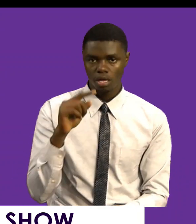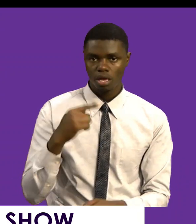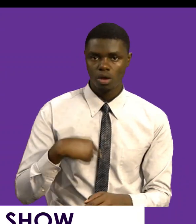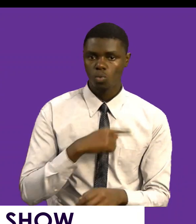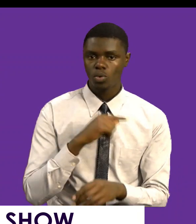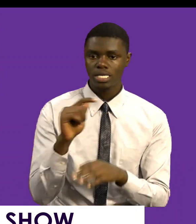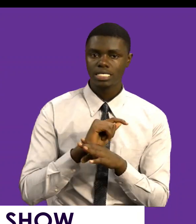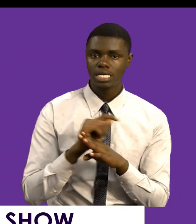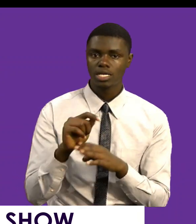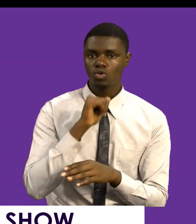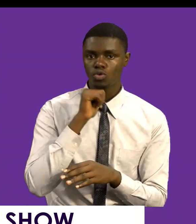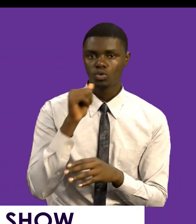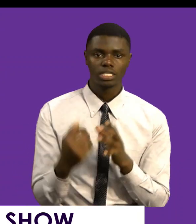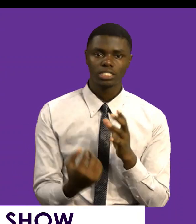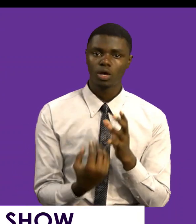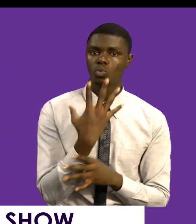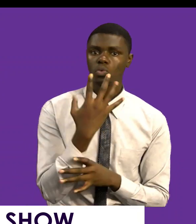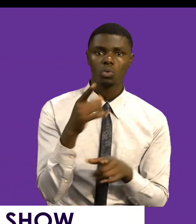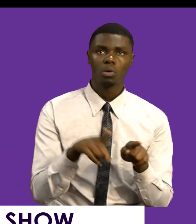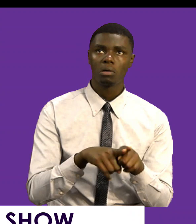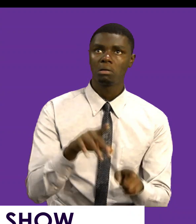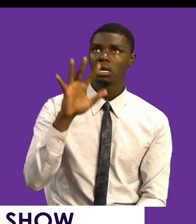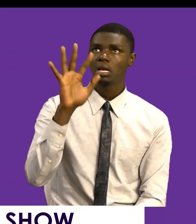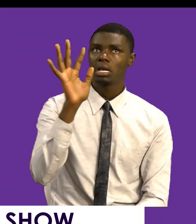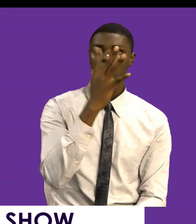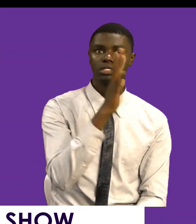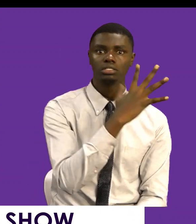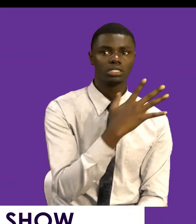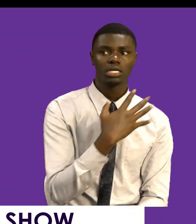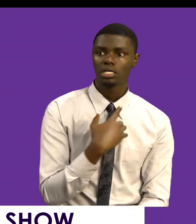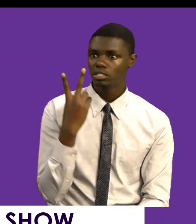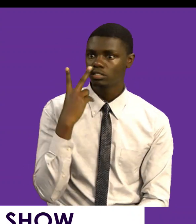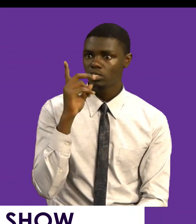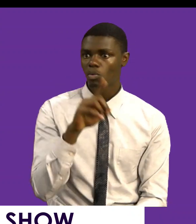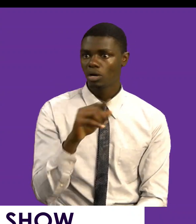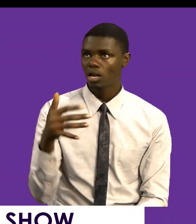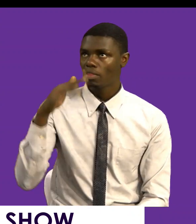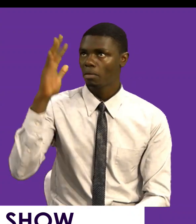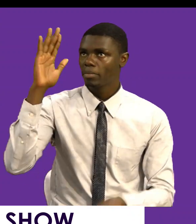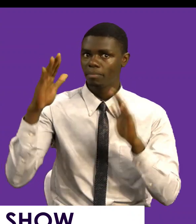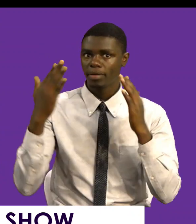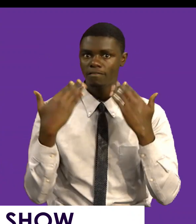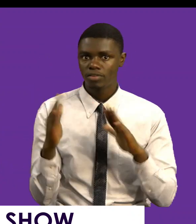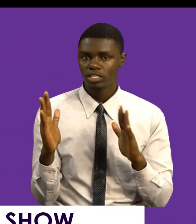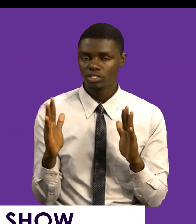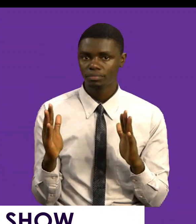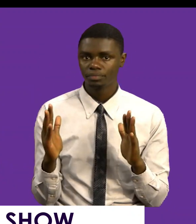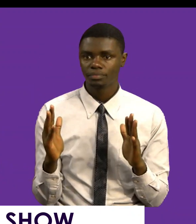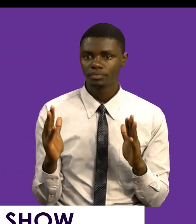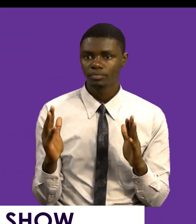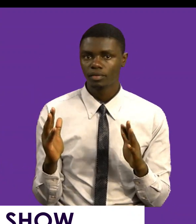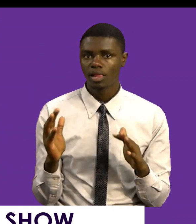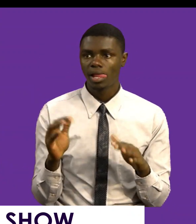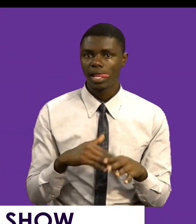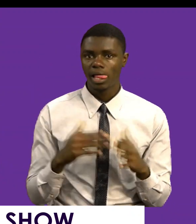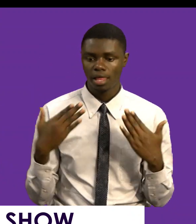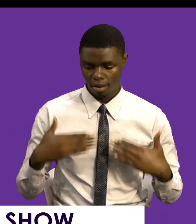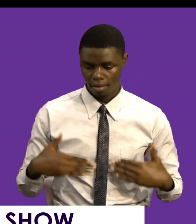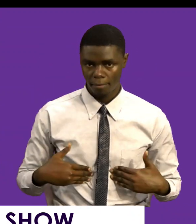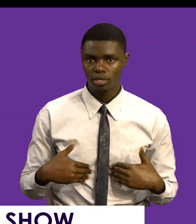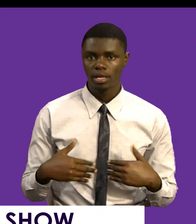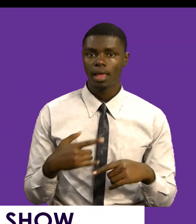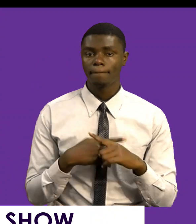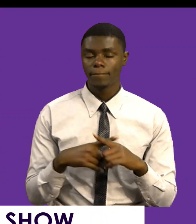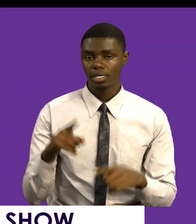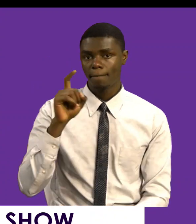train. We don't just grow like trees and see each other being big in terms of, the body size.